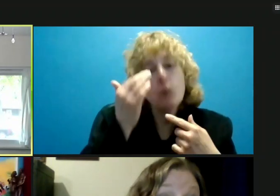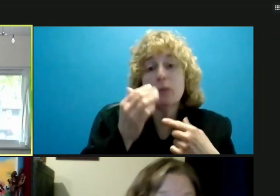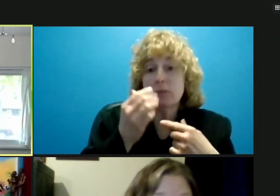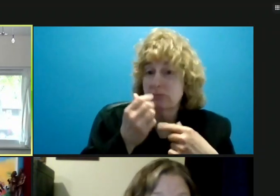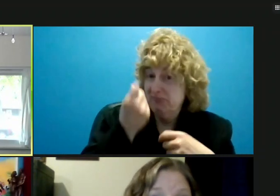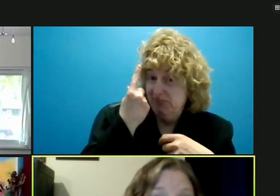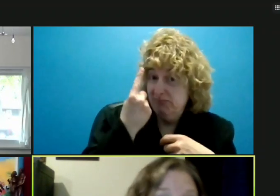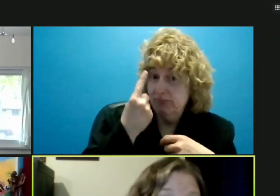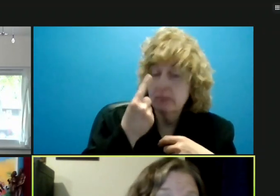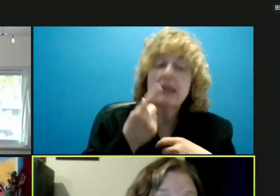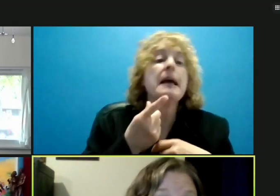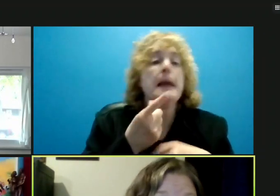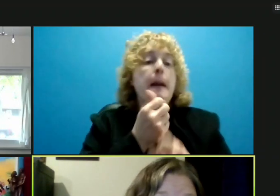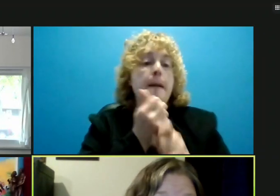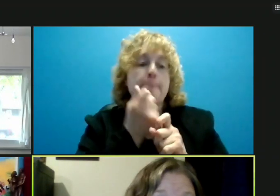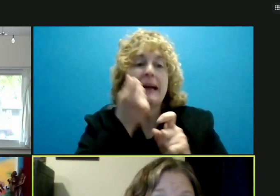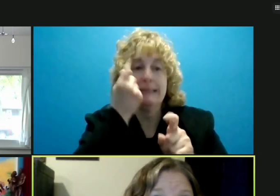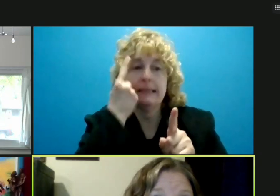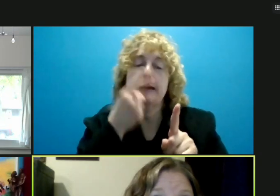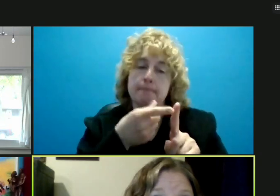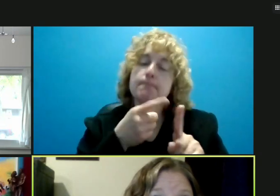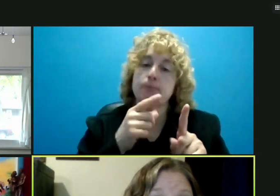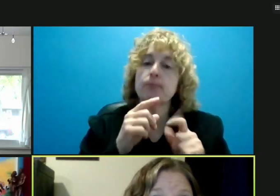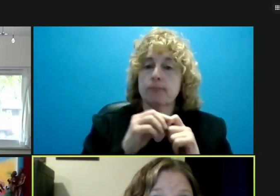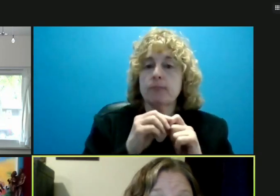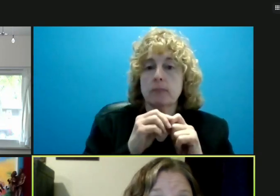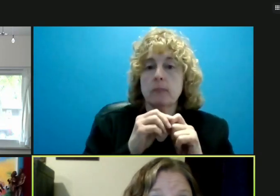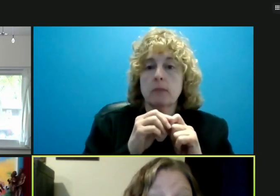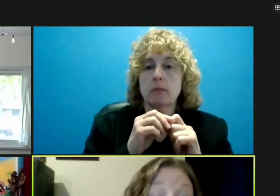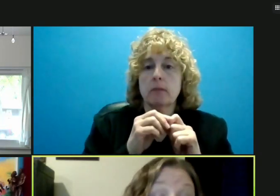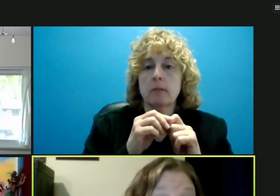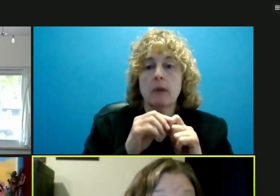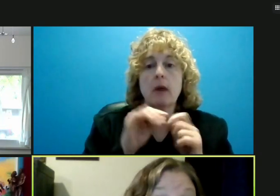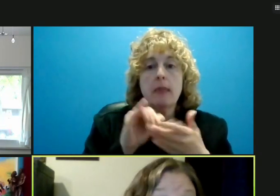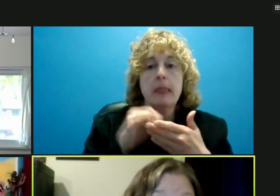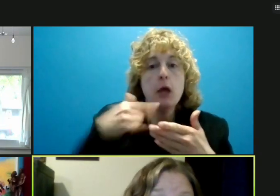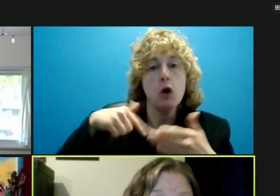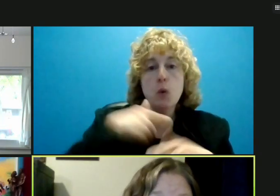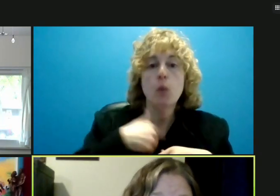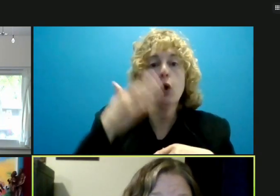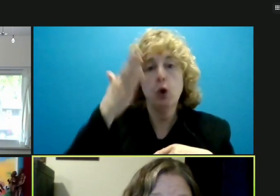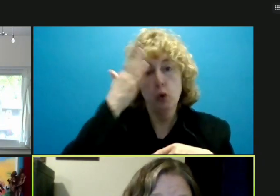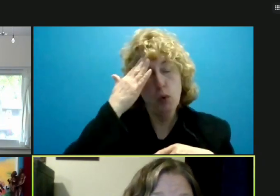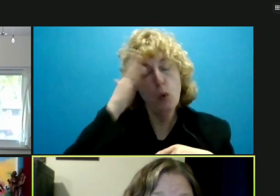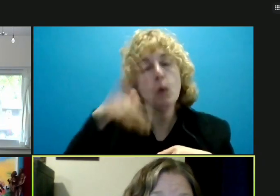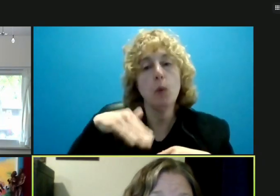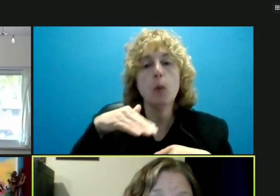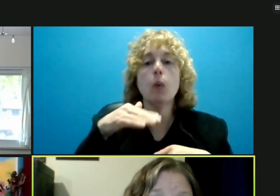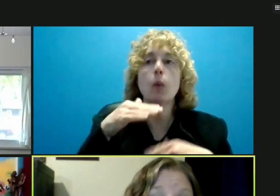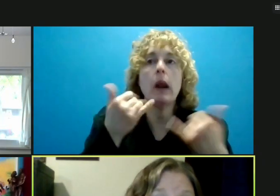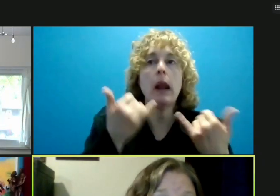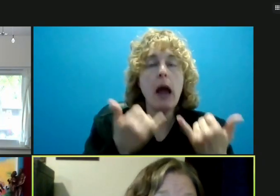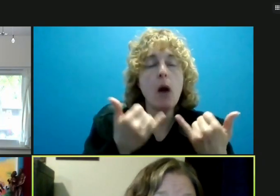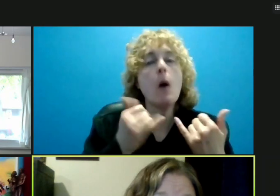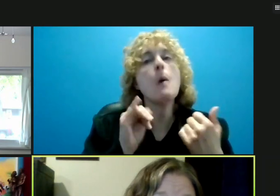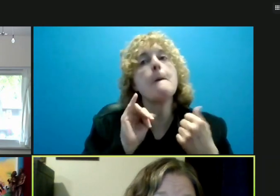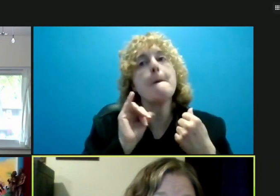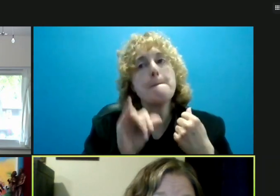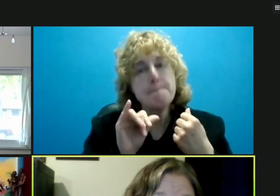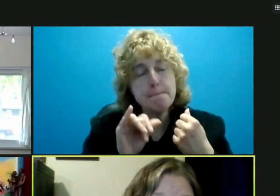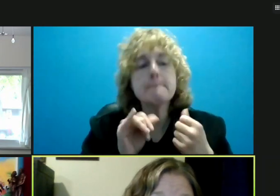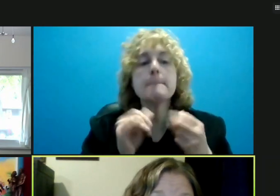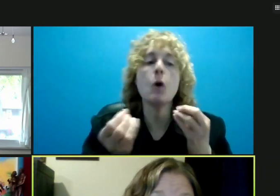It makes sense that it's, you know, this is, that we know this small piece of information and that more